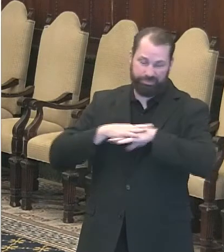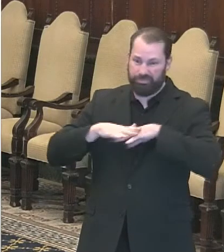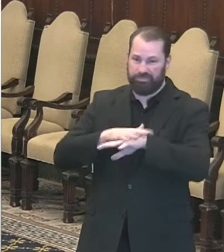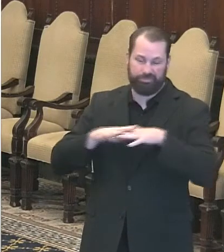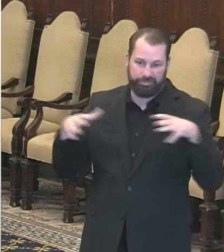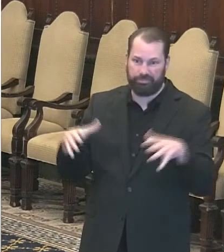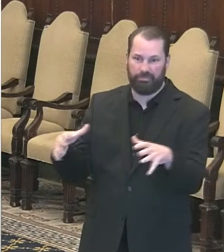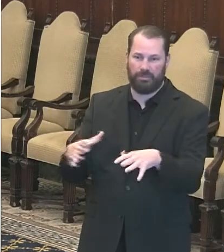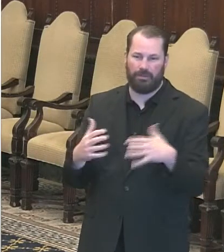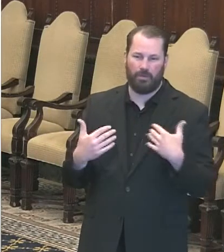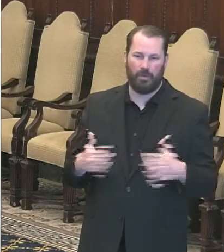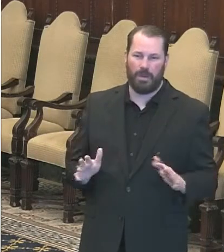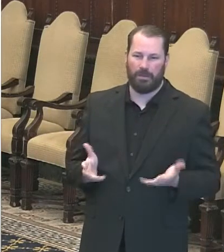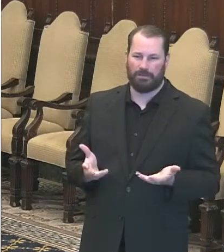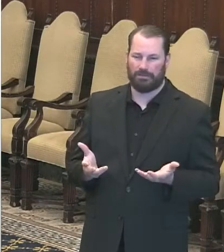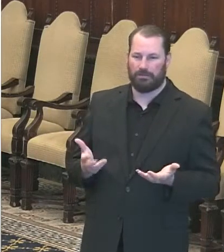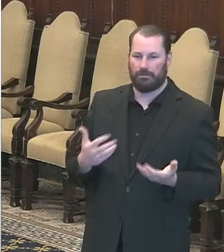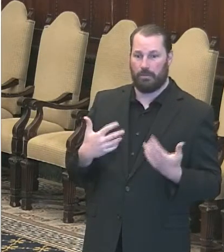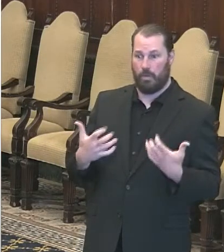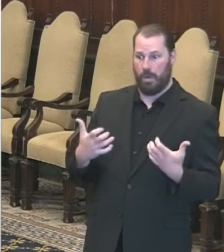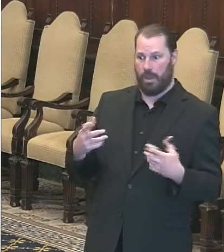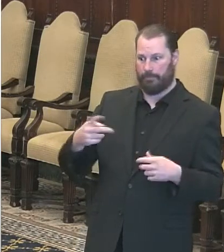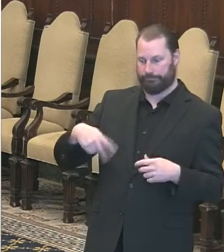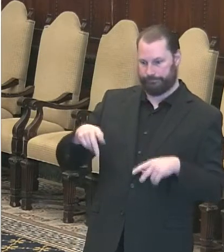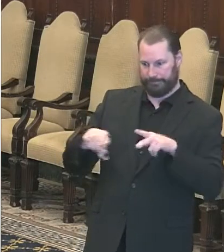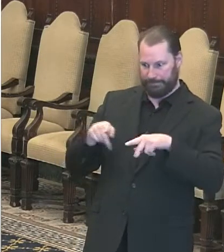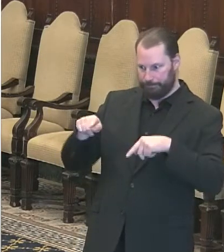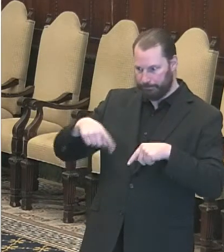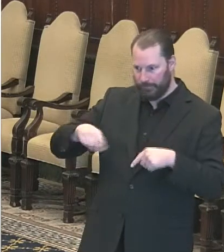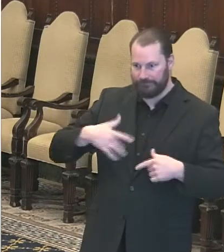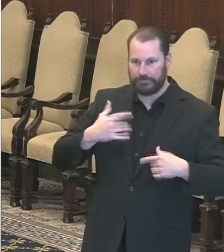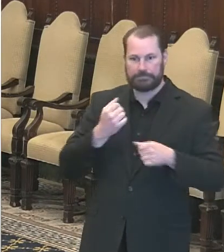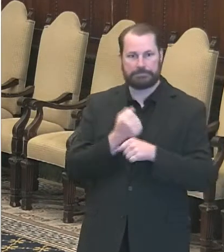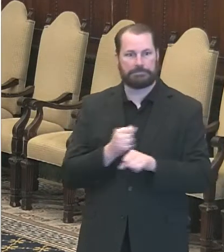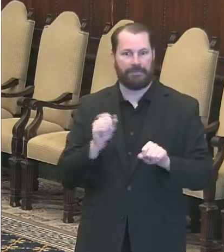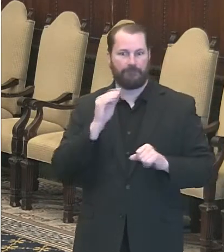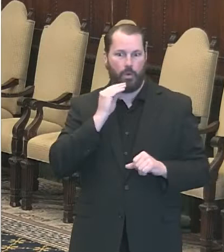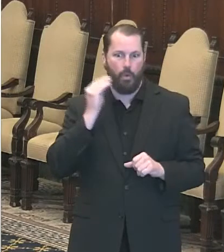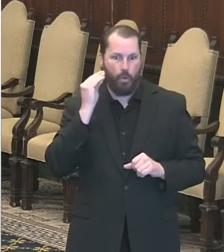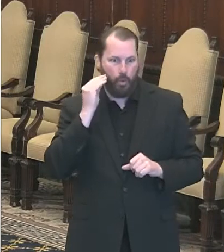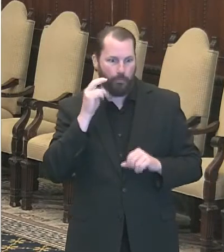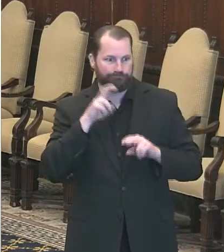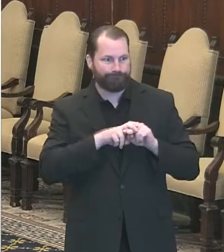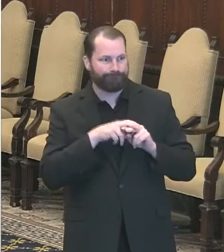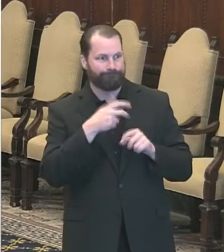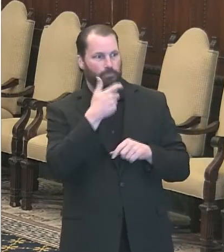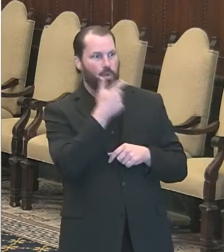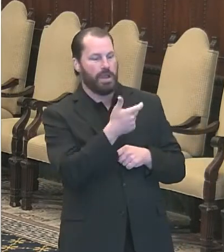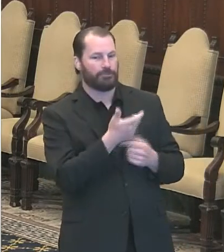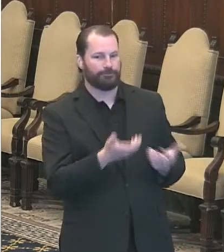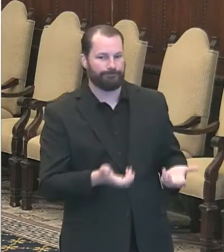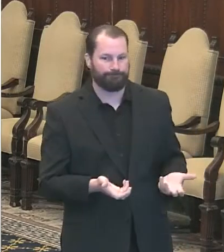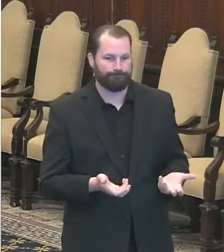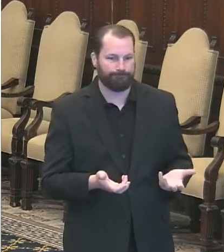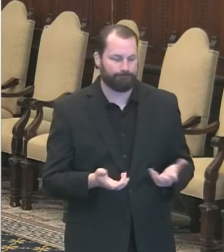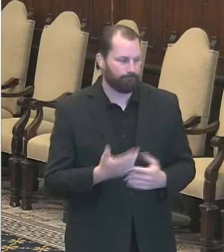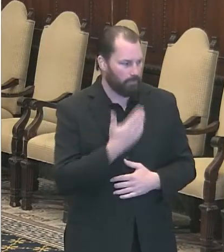energized to stay inside to watch proceedings, and it'll keep people safer and keep them indoors. Thank you, sir.